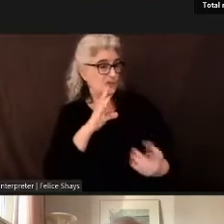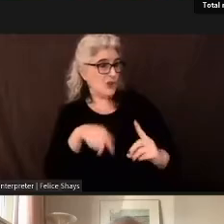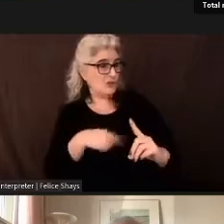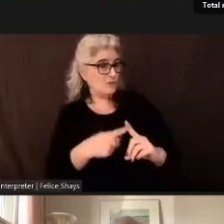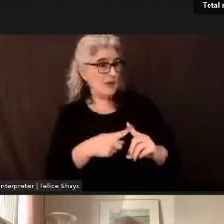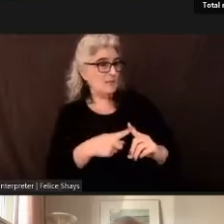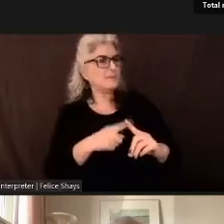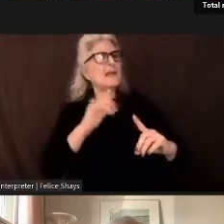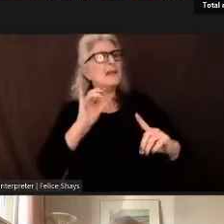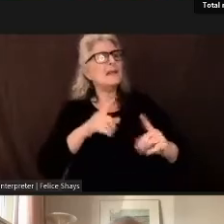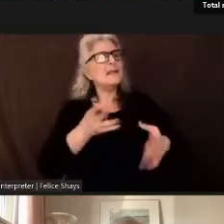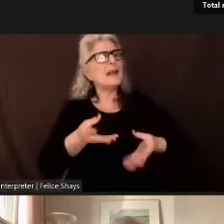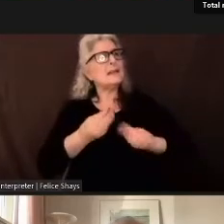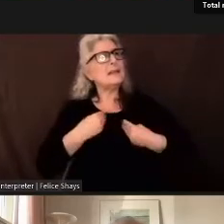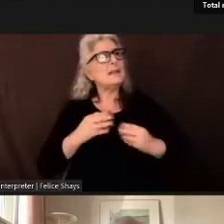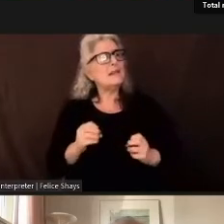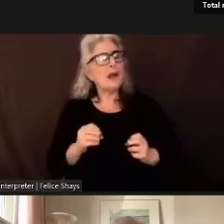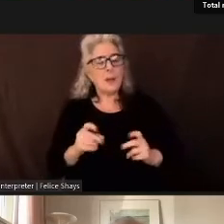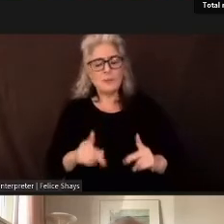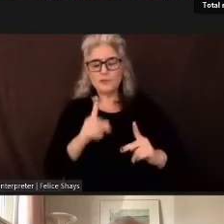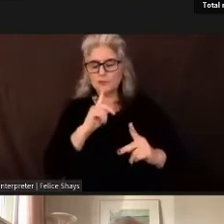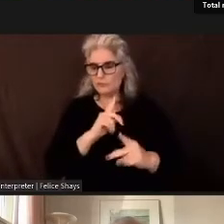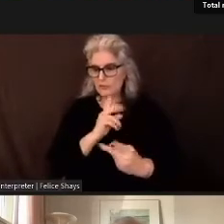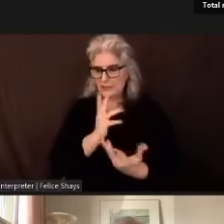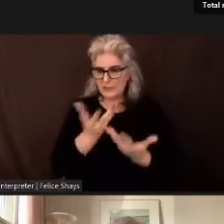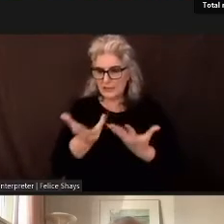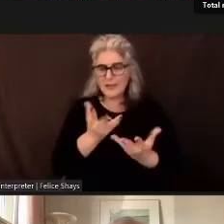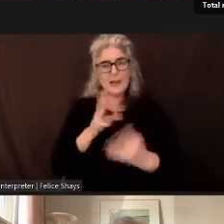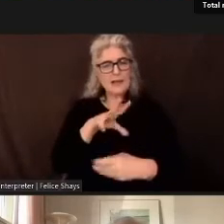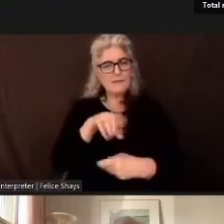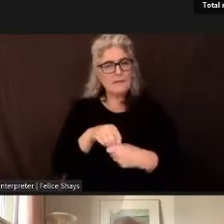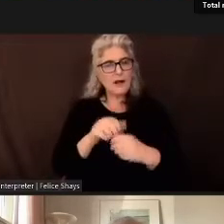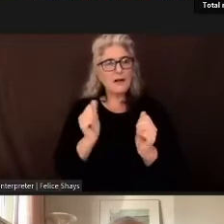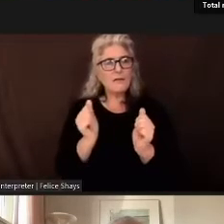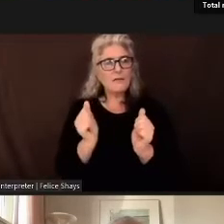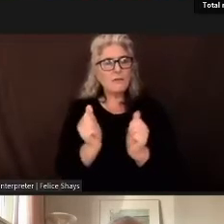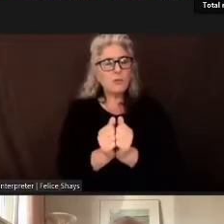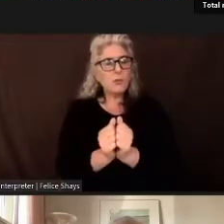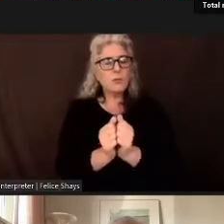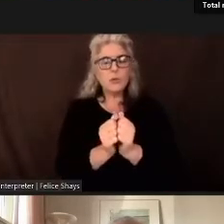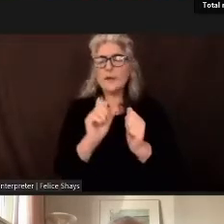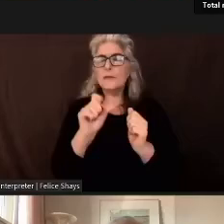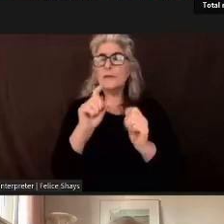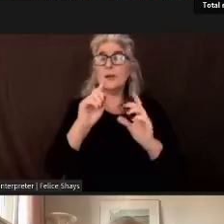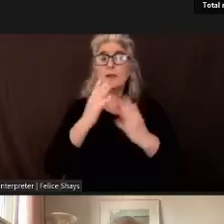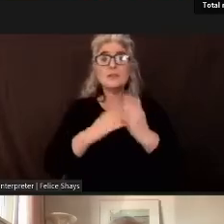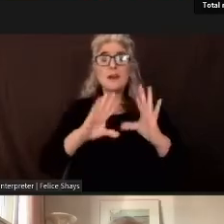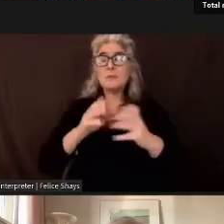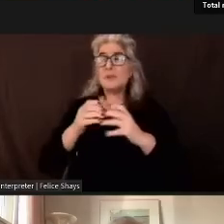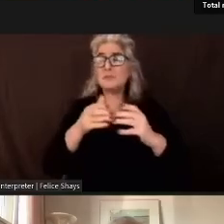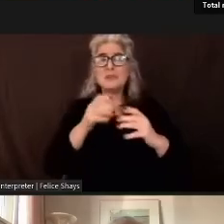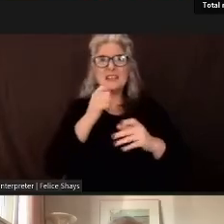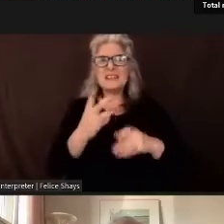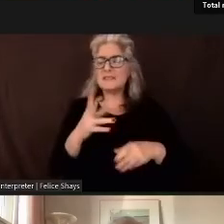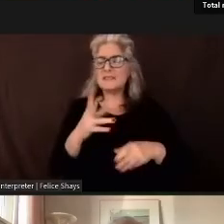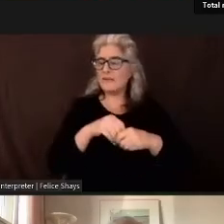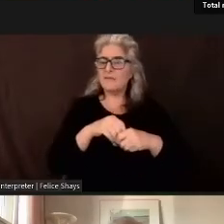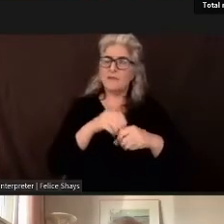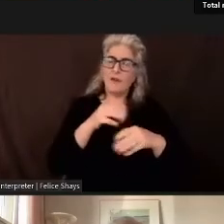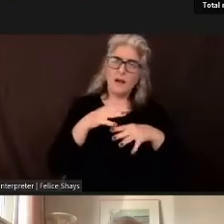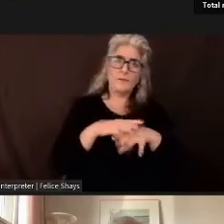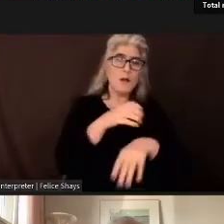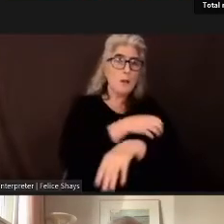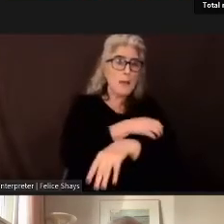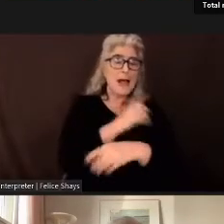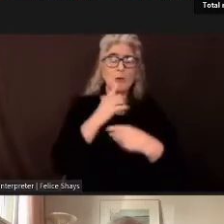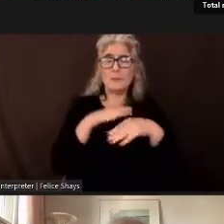opportunity to engage with disenfranchised communities. We want disenfranchised communities to be